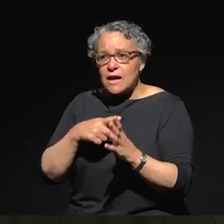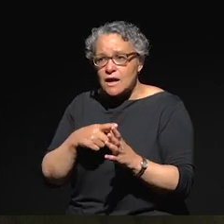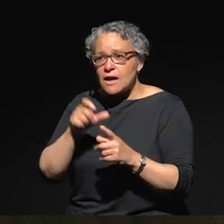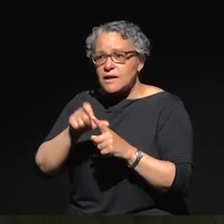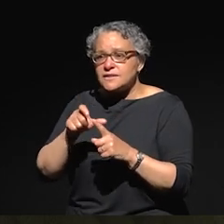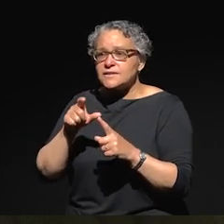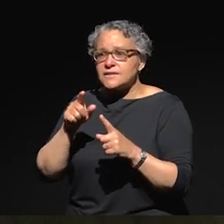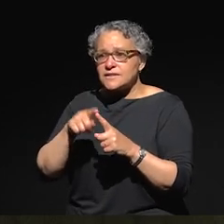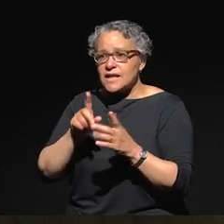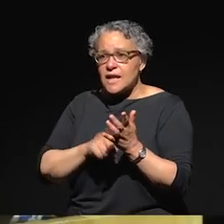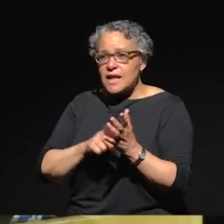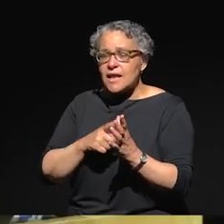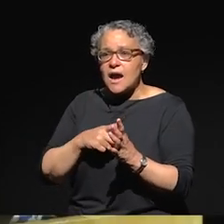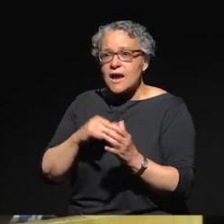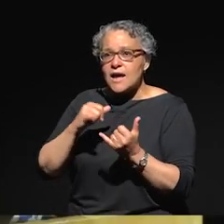library.